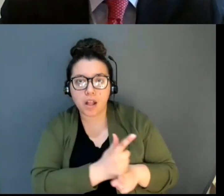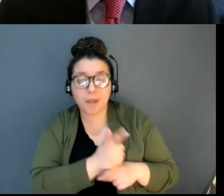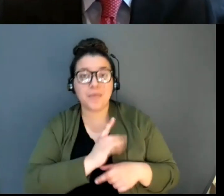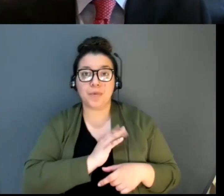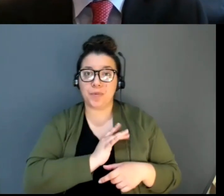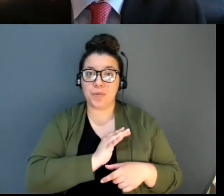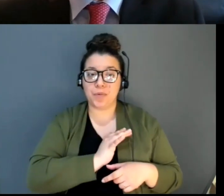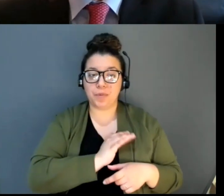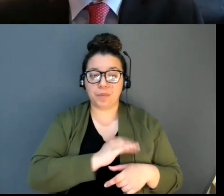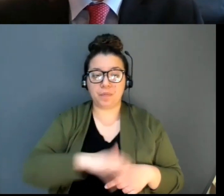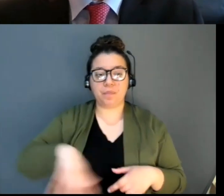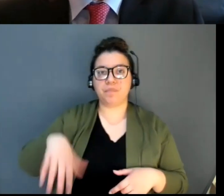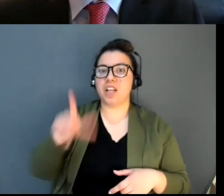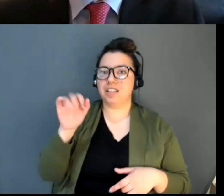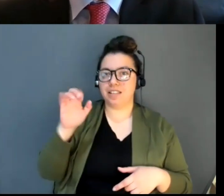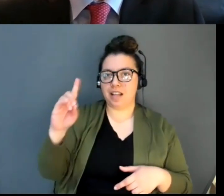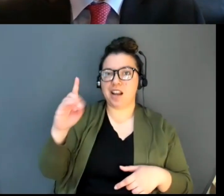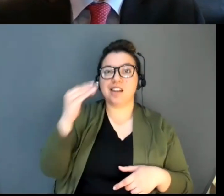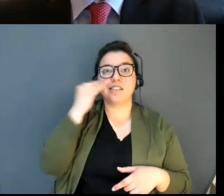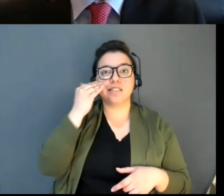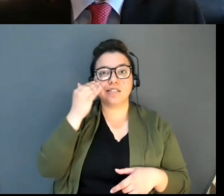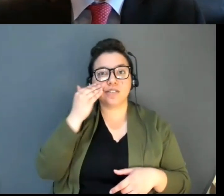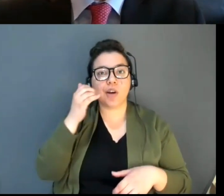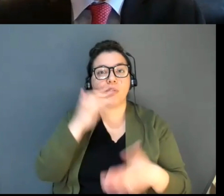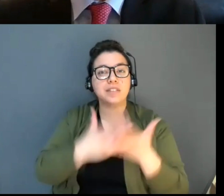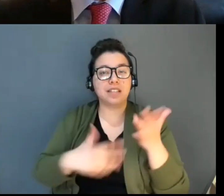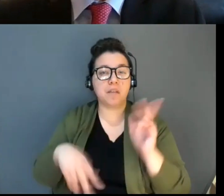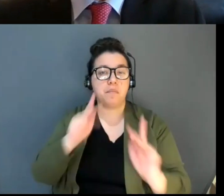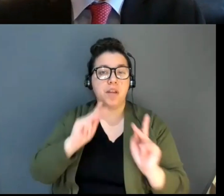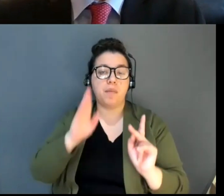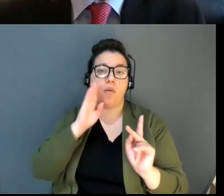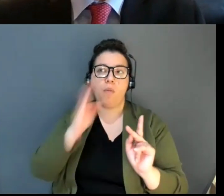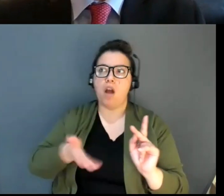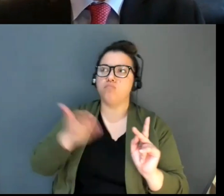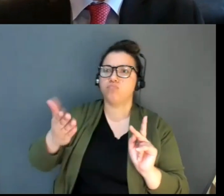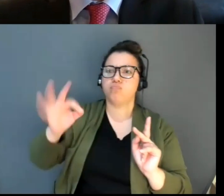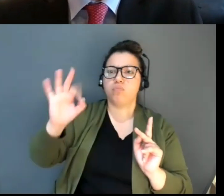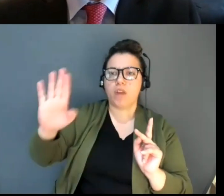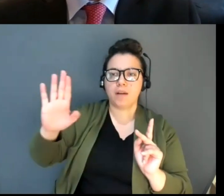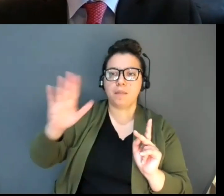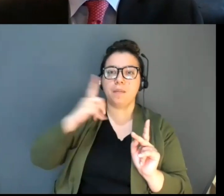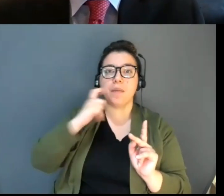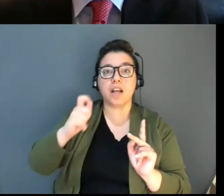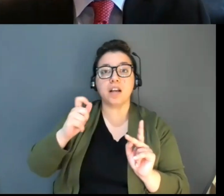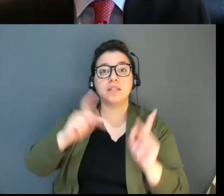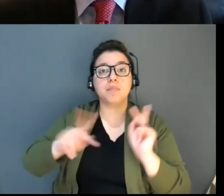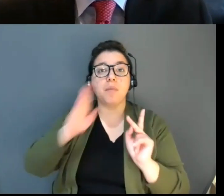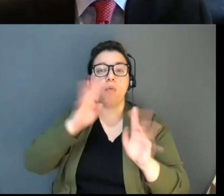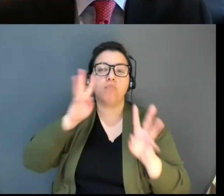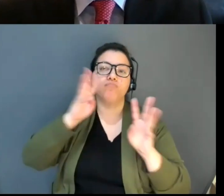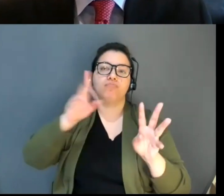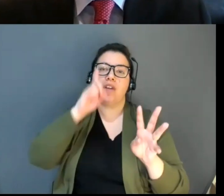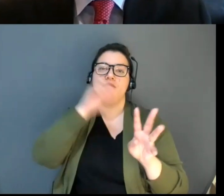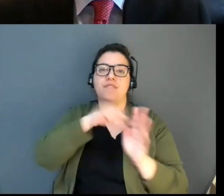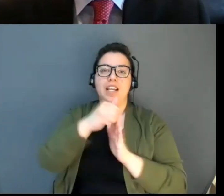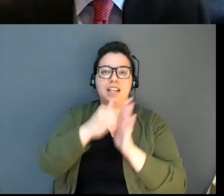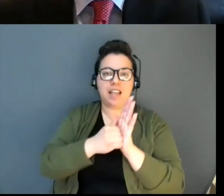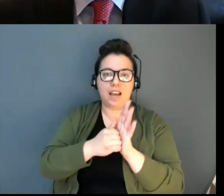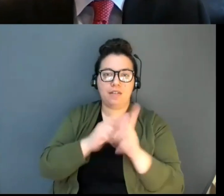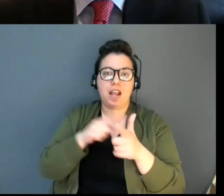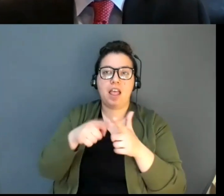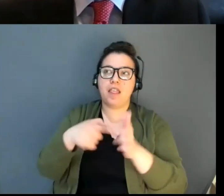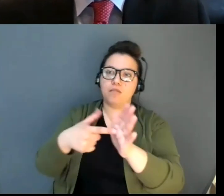people who subpoenaed Facebook because some people create fake accounts and just talk garbage about someone. And then we subpoena. Subpoena is